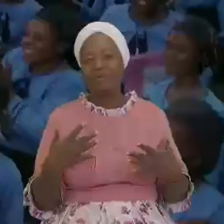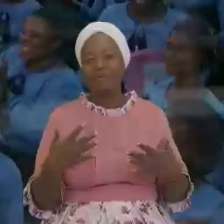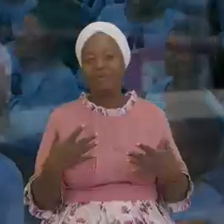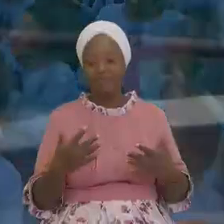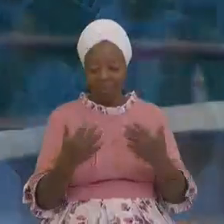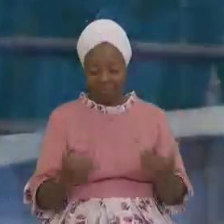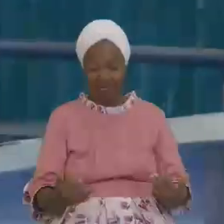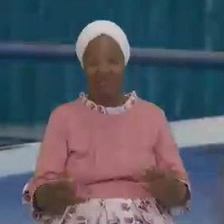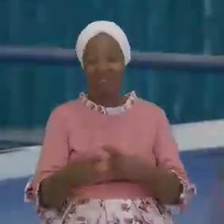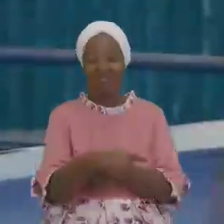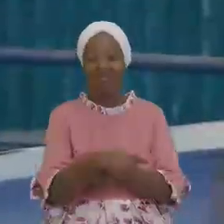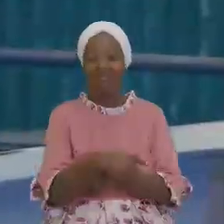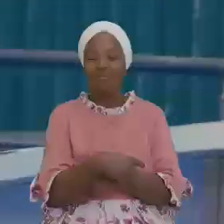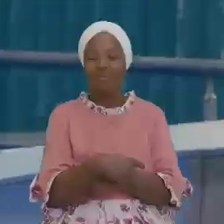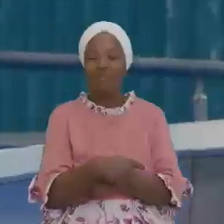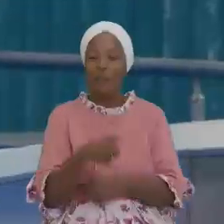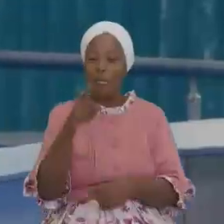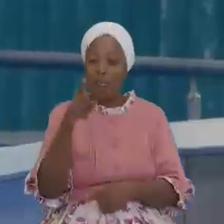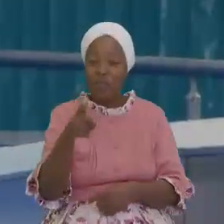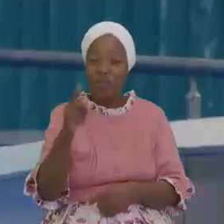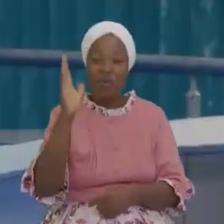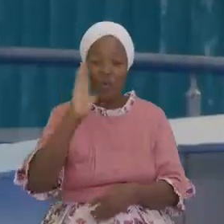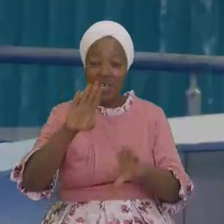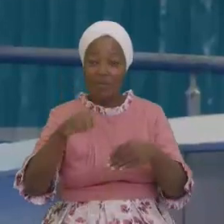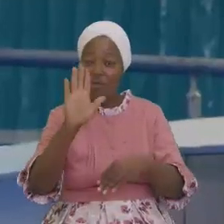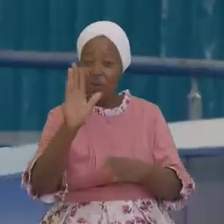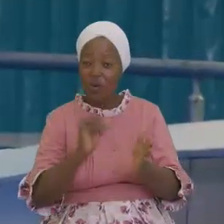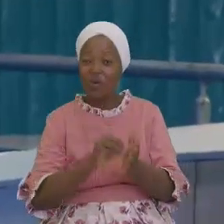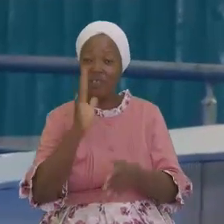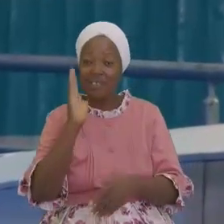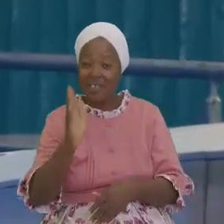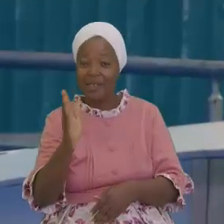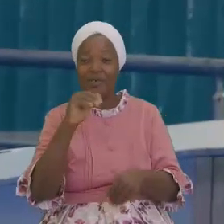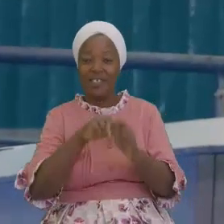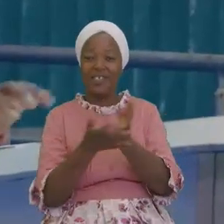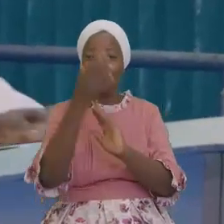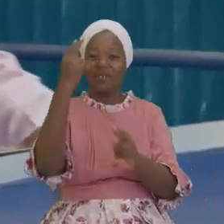Today, you will give your testimony.